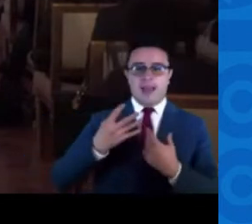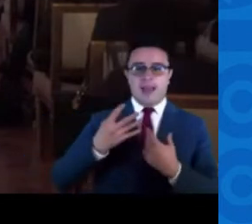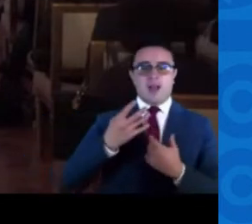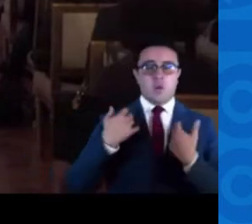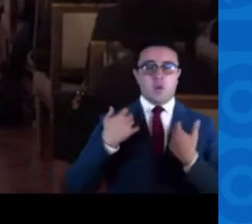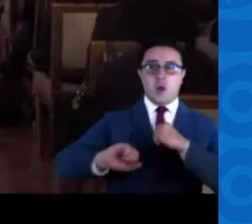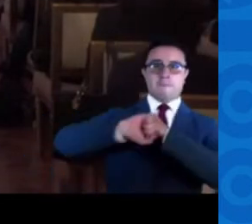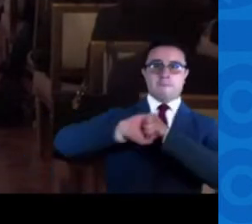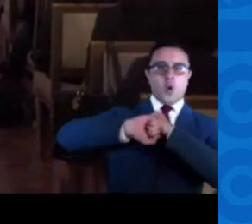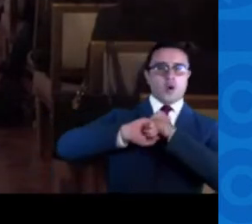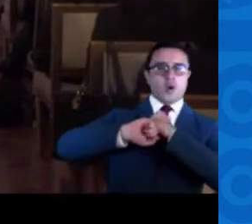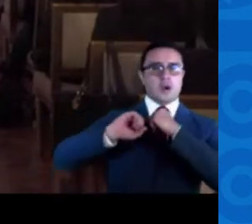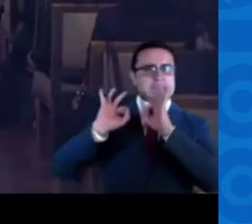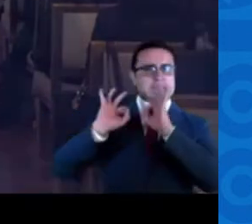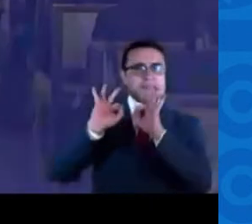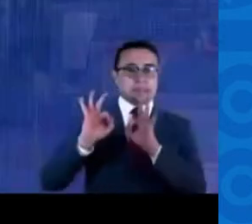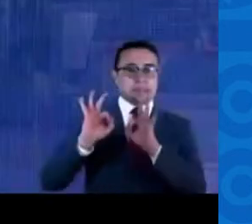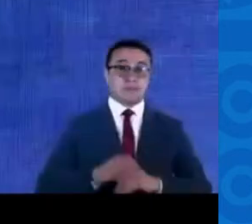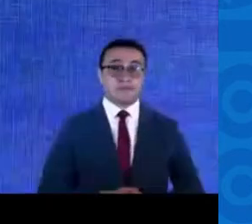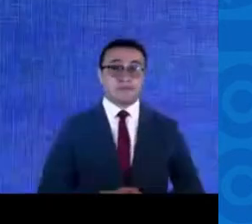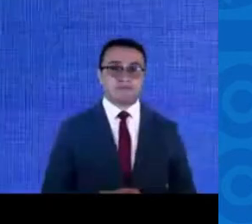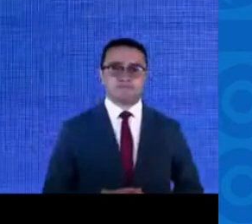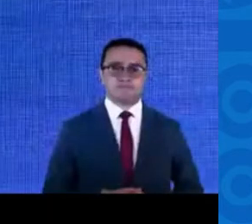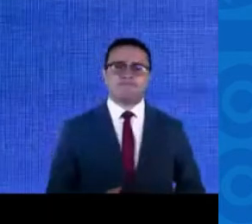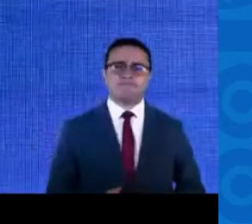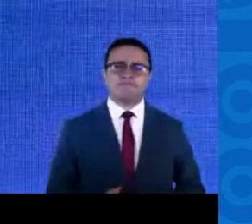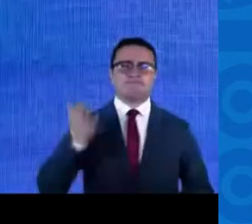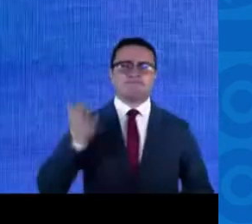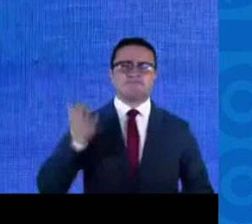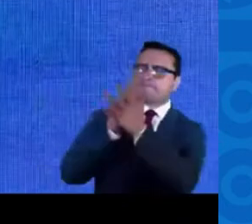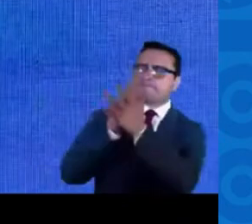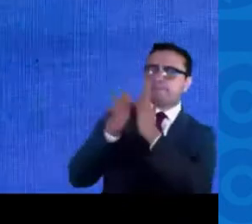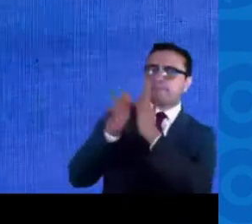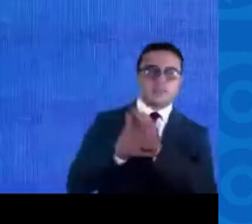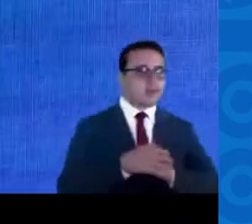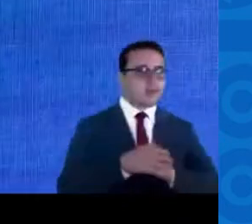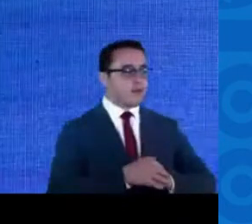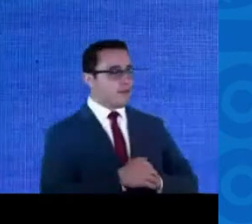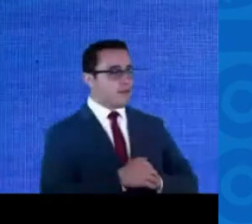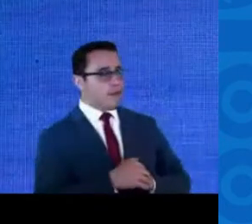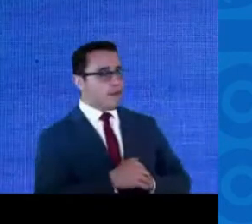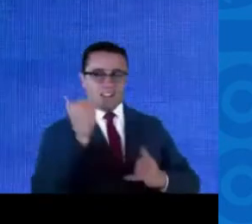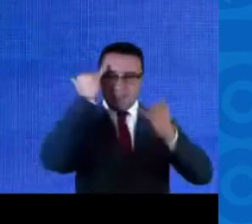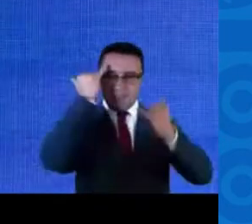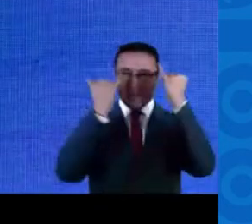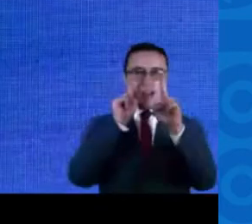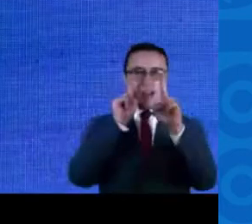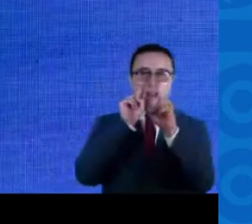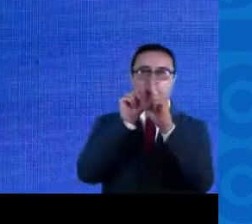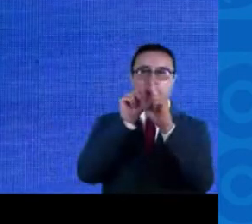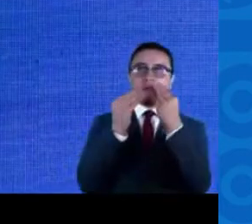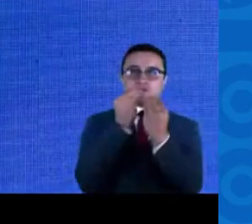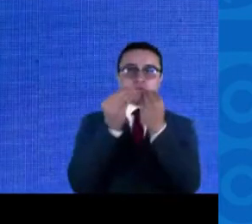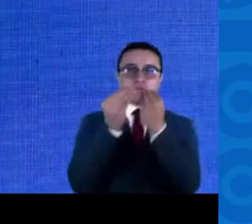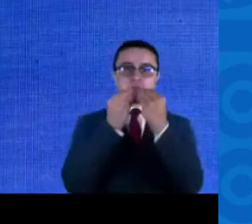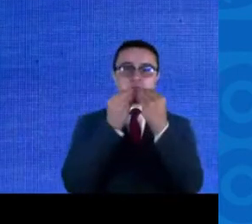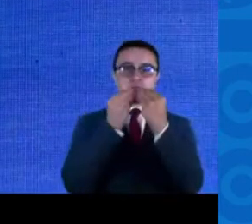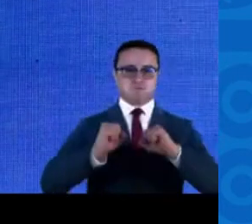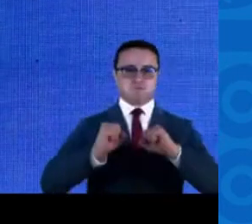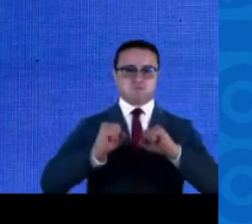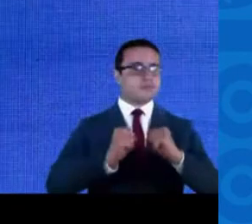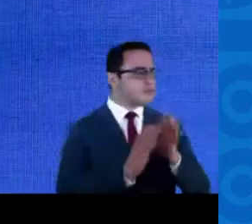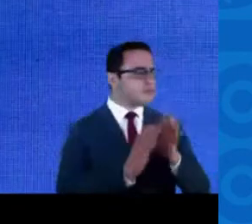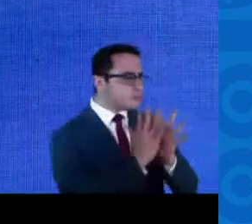conductor of good news. You have supported us when you learned about what it